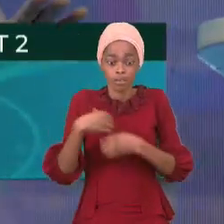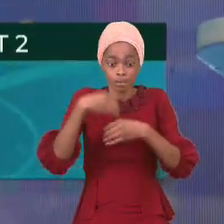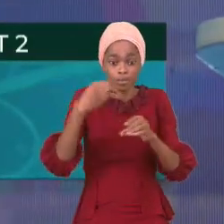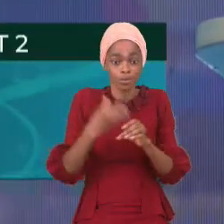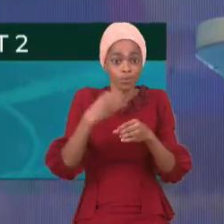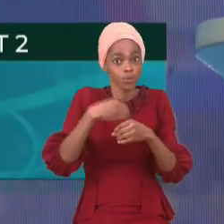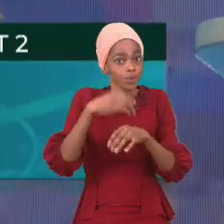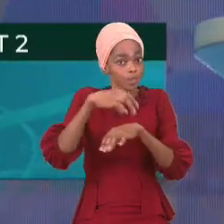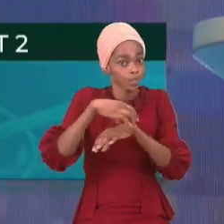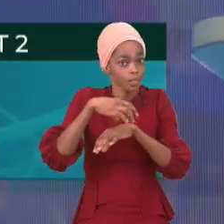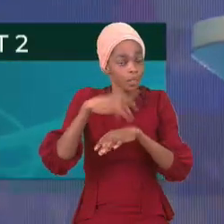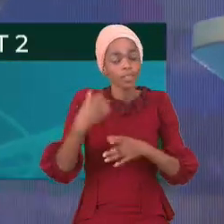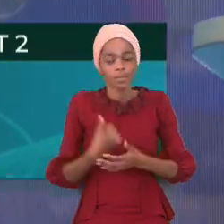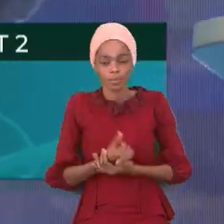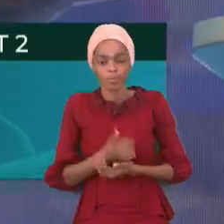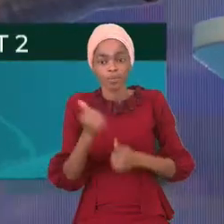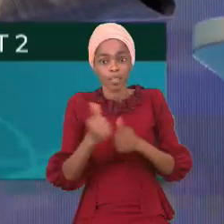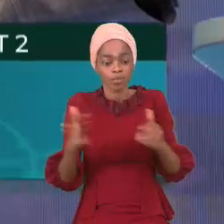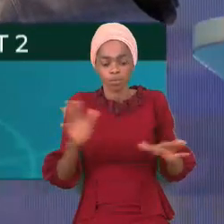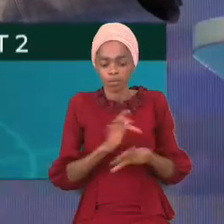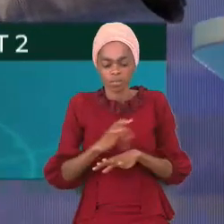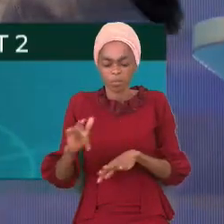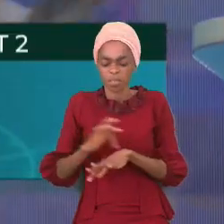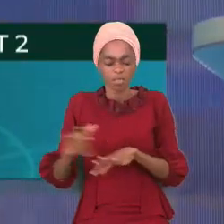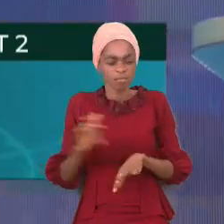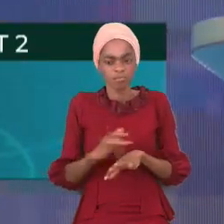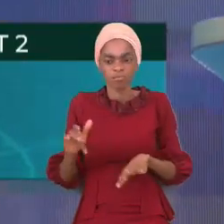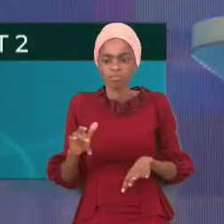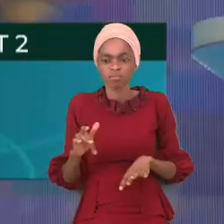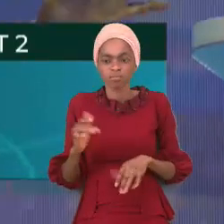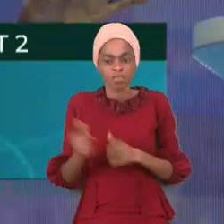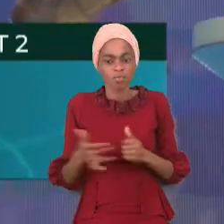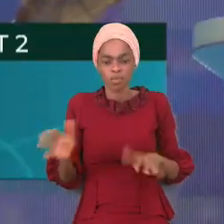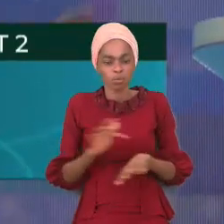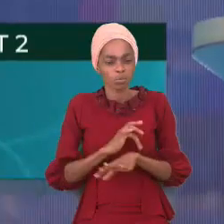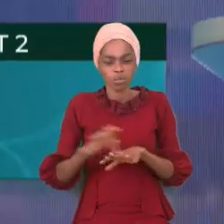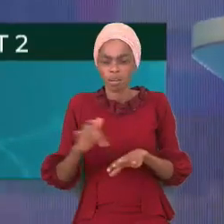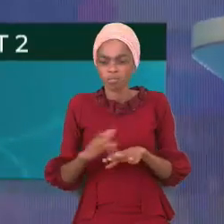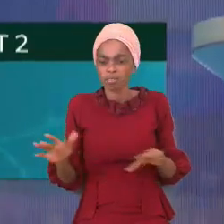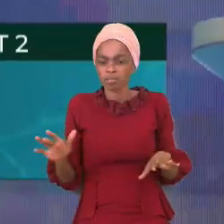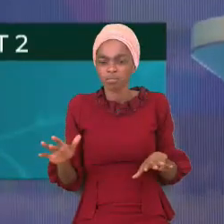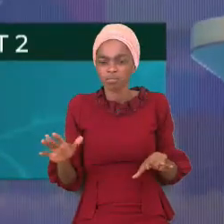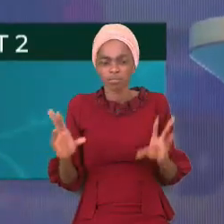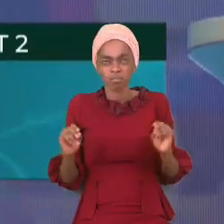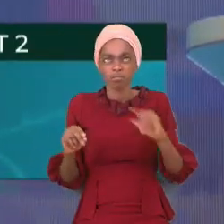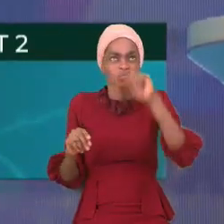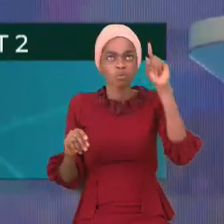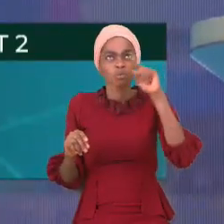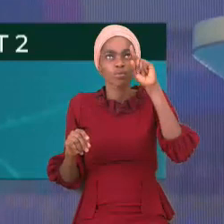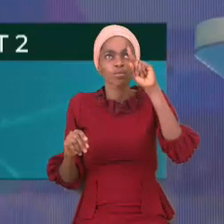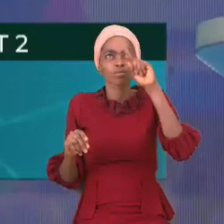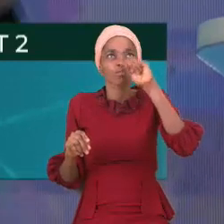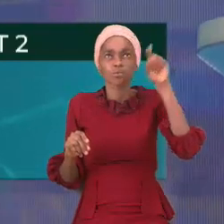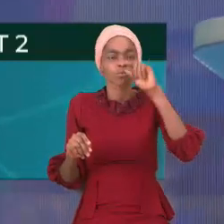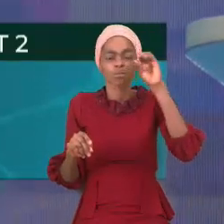this earth, everything was void, everything was empty, no sun in the